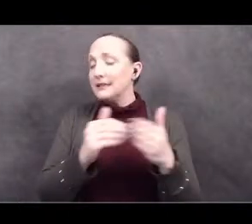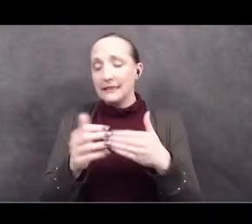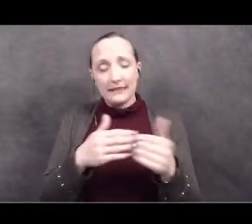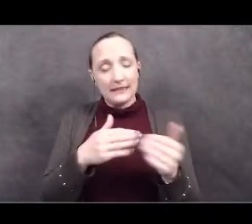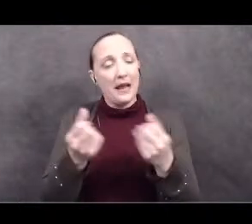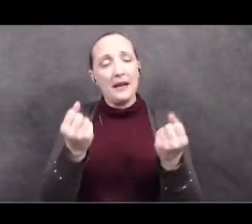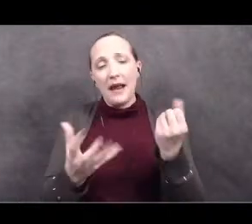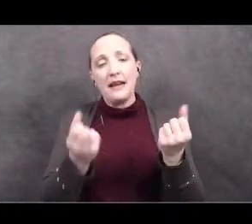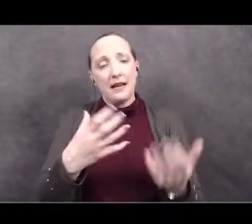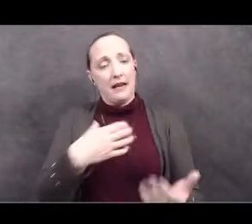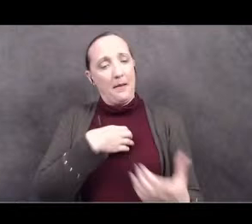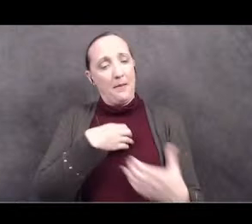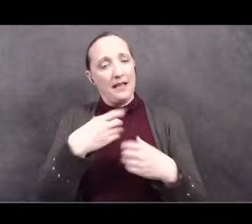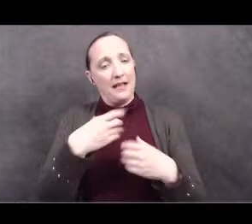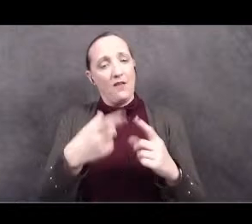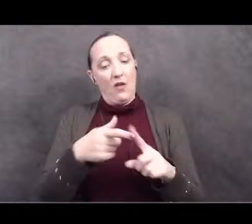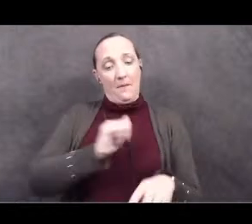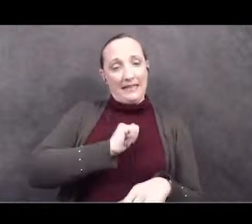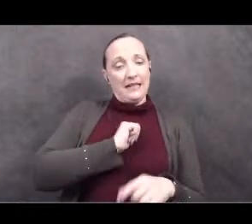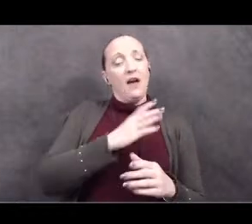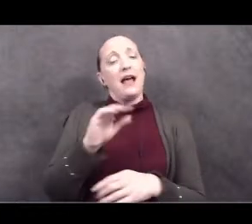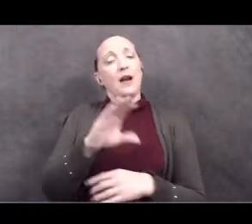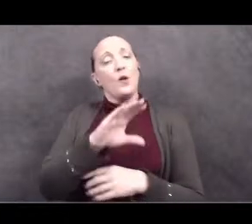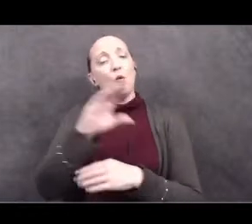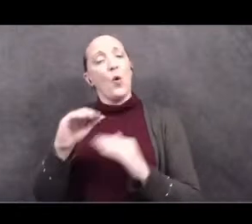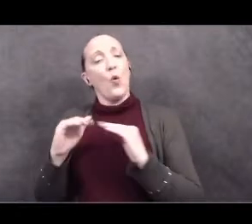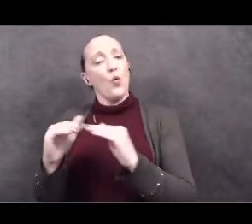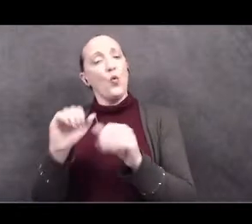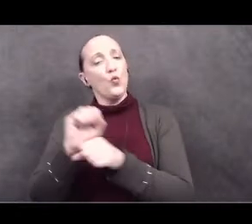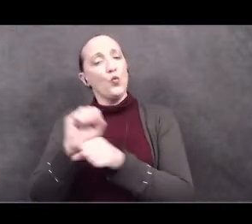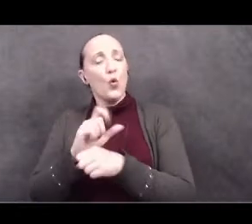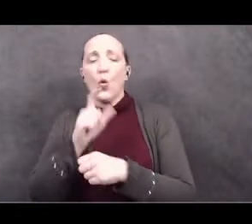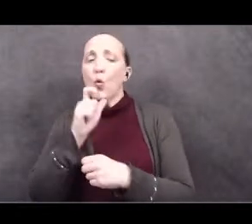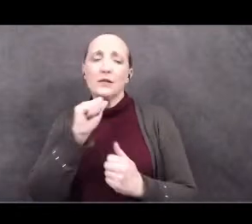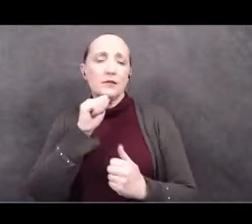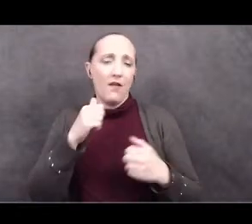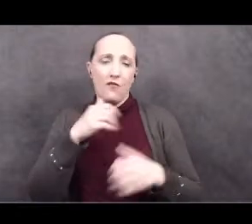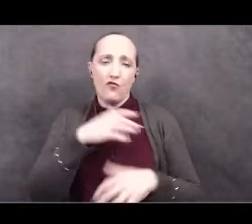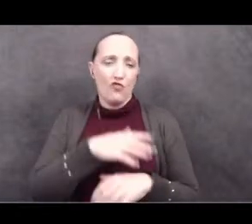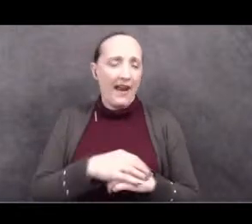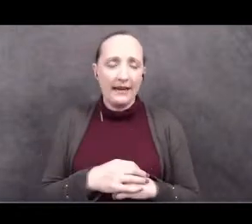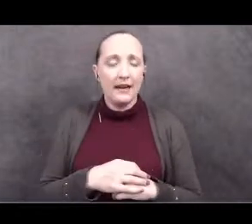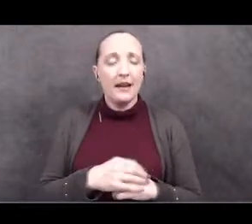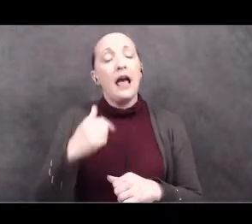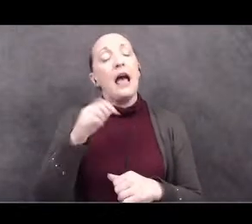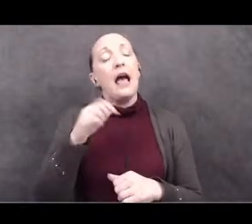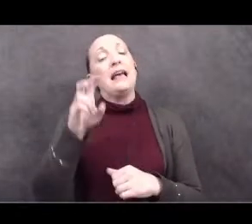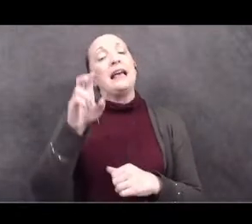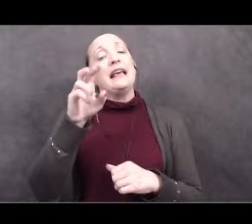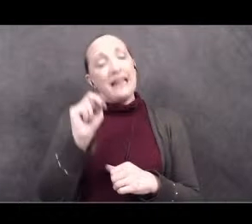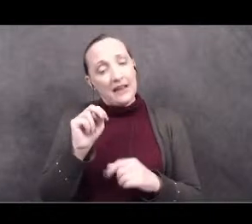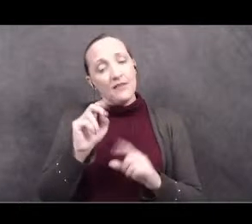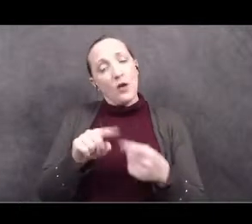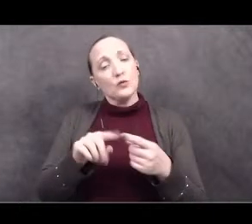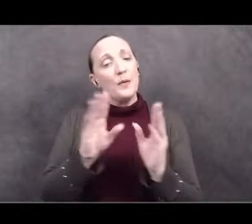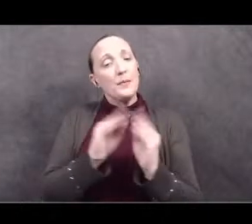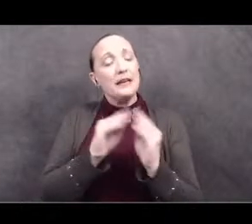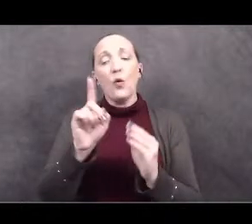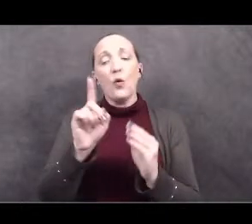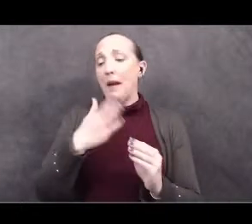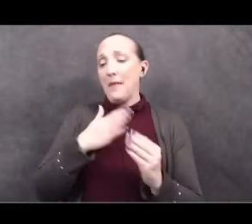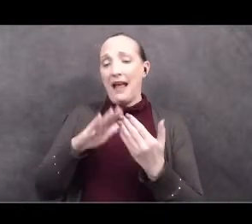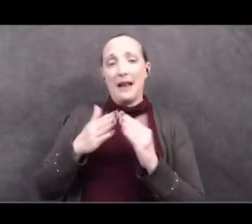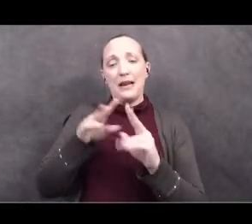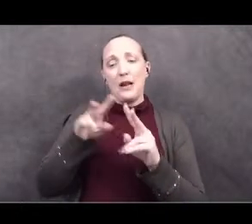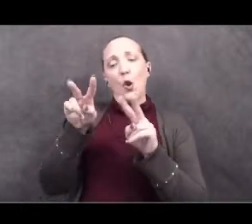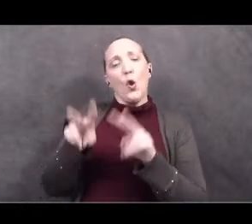from myself and some of my fellow co-workers who are not afraid I have even even been in briefings and meetings where my community has been looked down